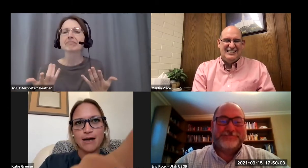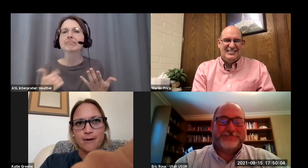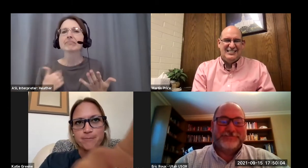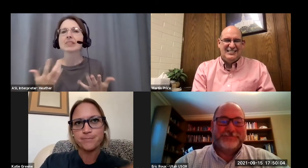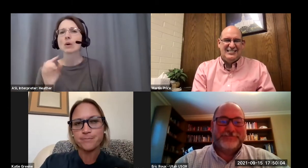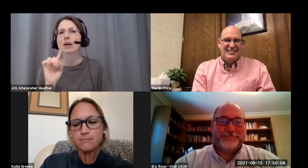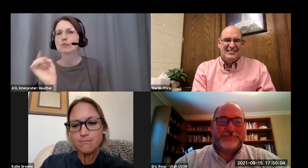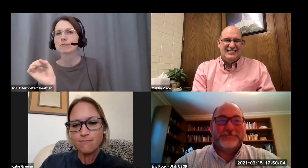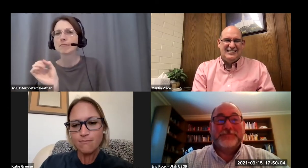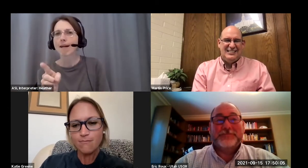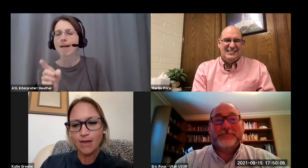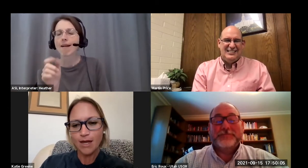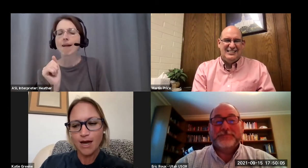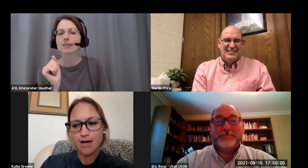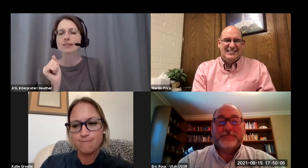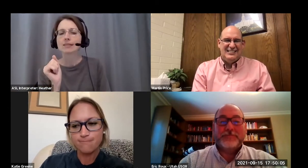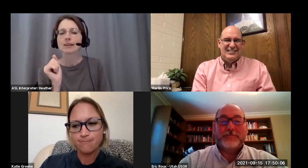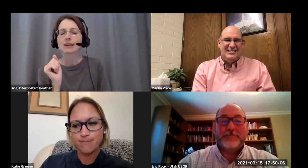how